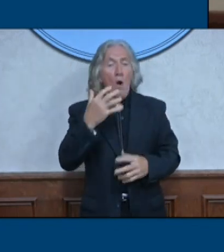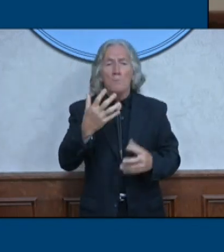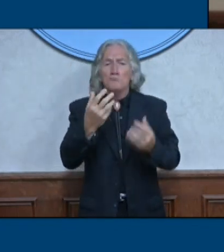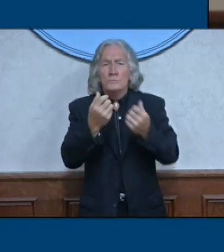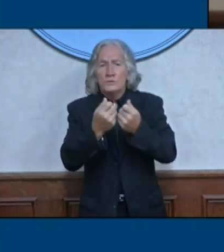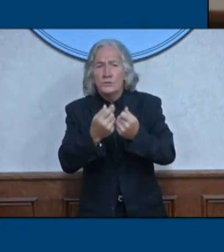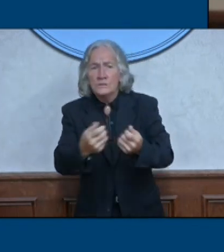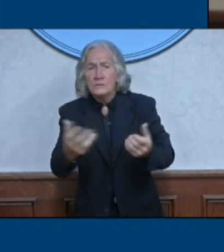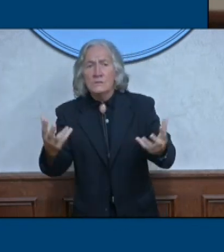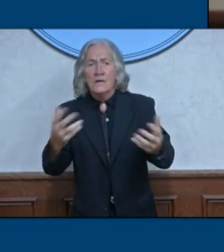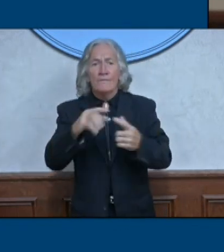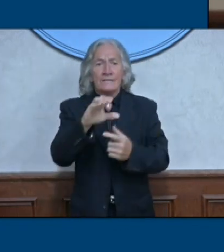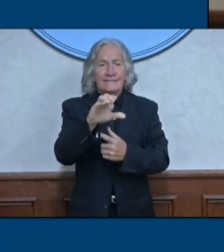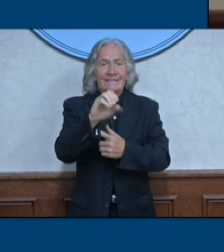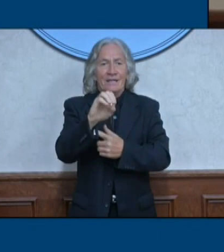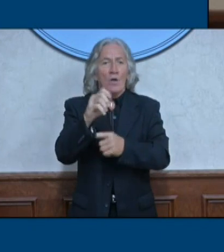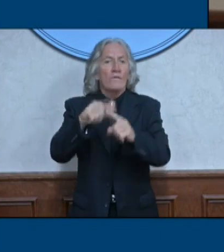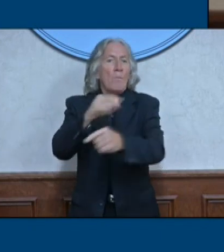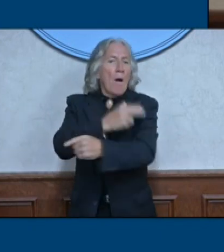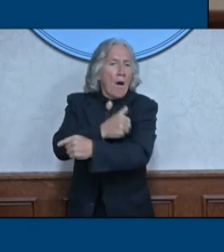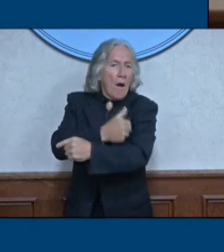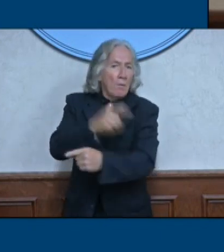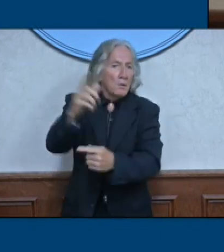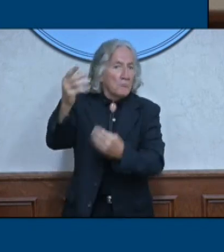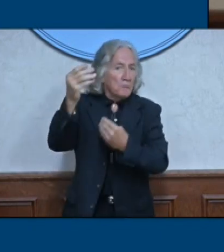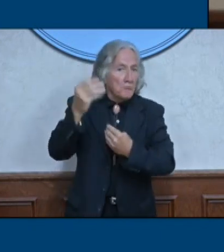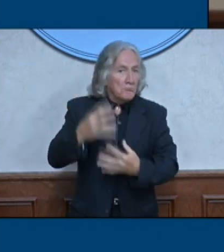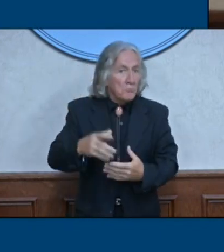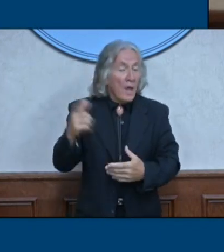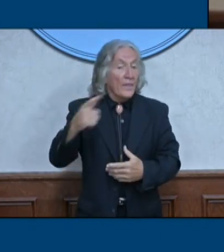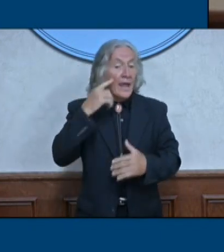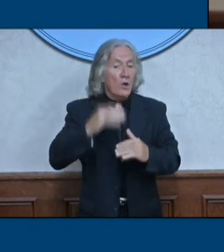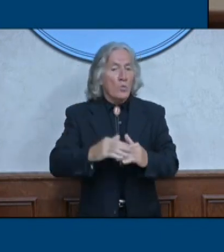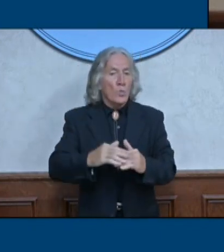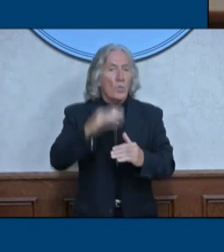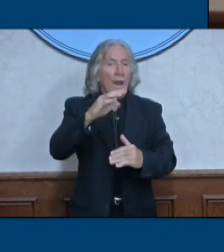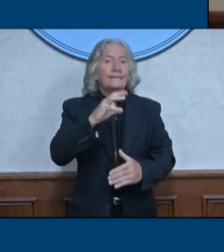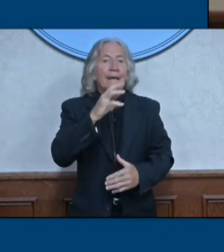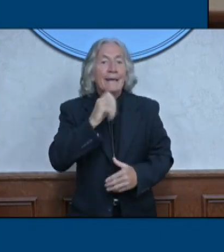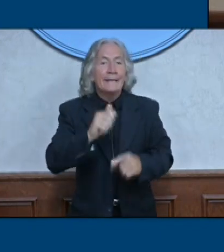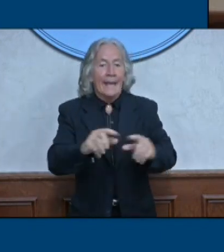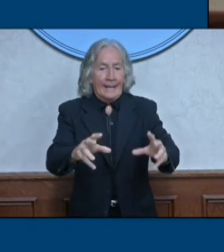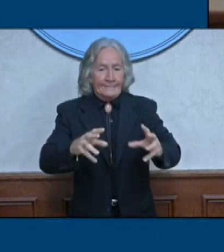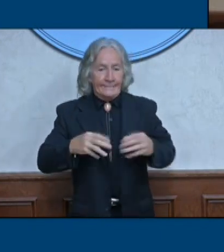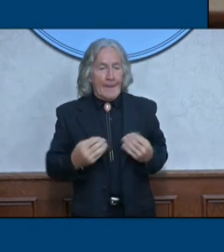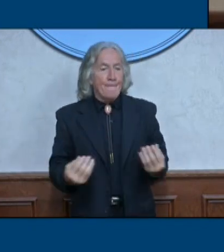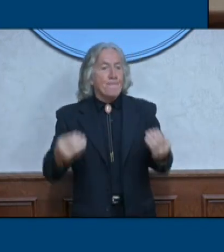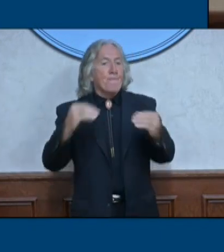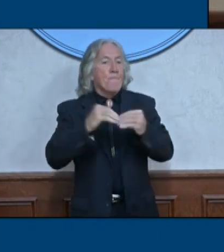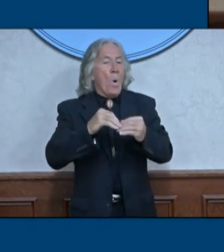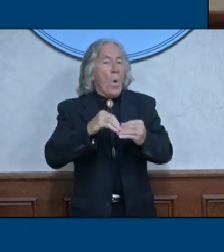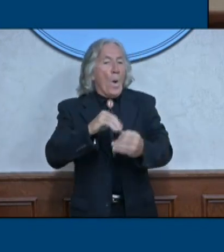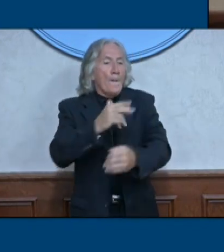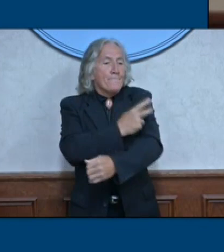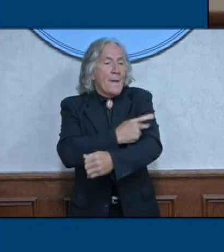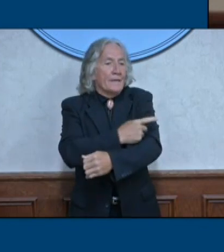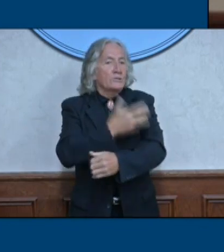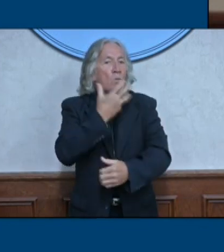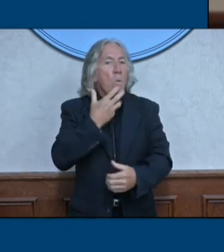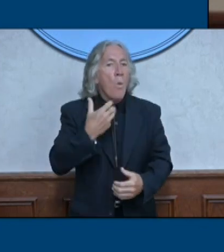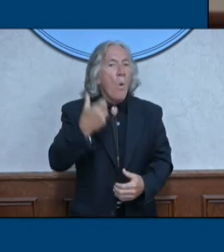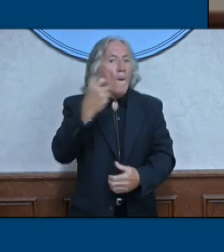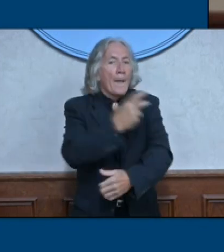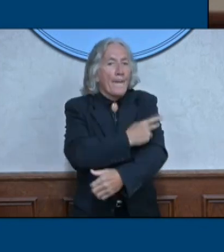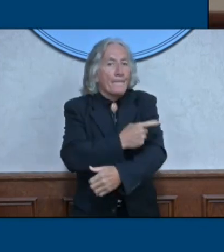of the CEOs from children's hospitals, that they've raised the age in order that they could take in more patients, older patients in